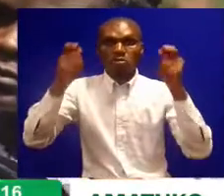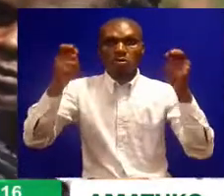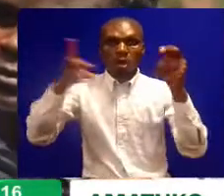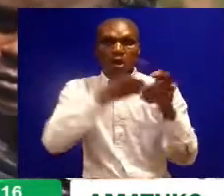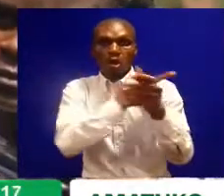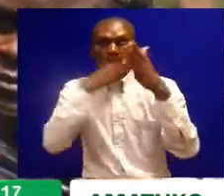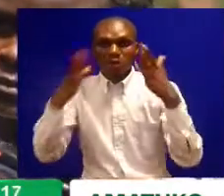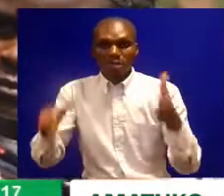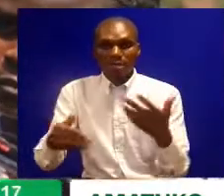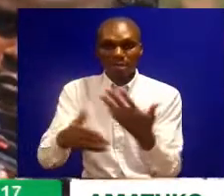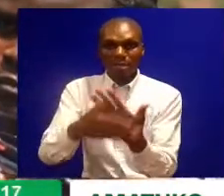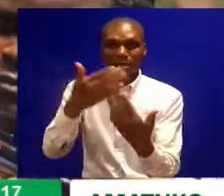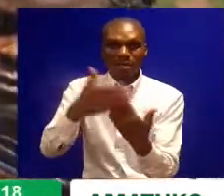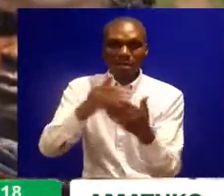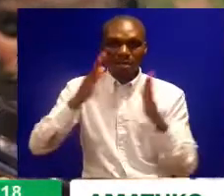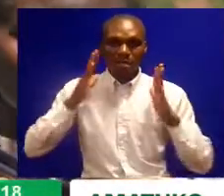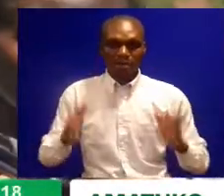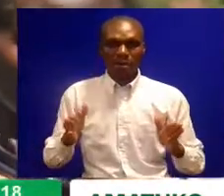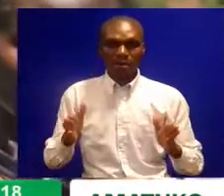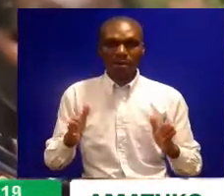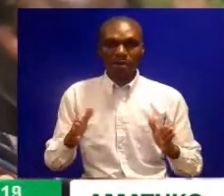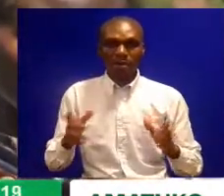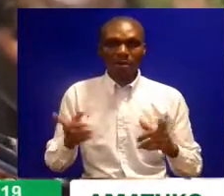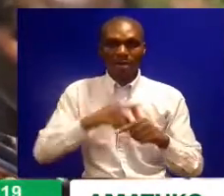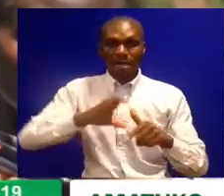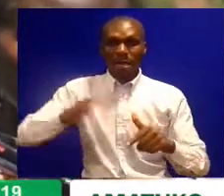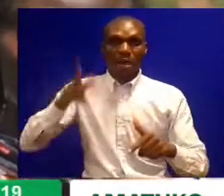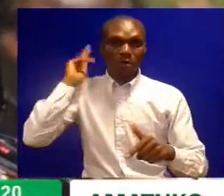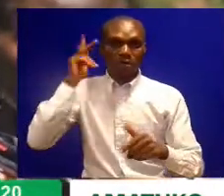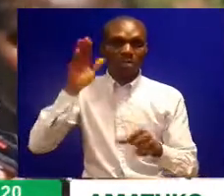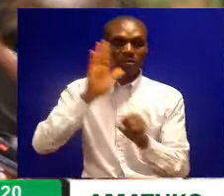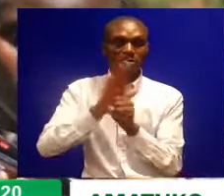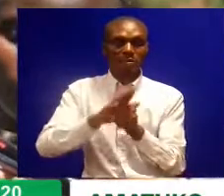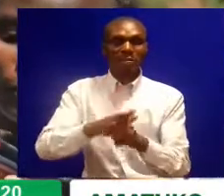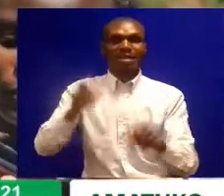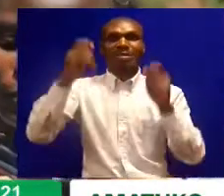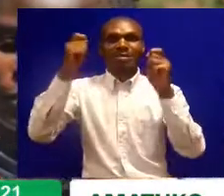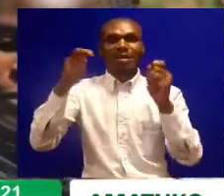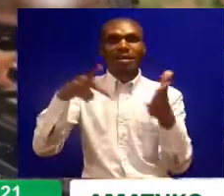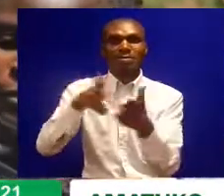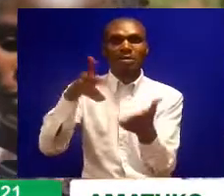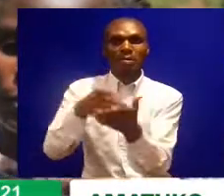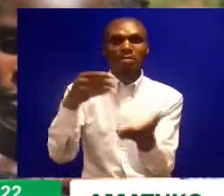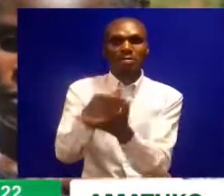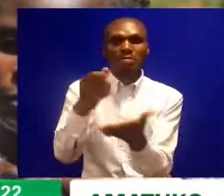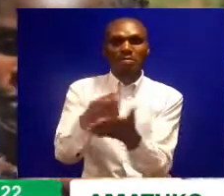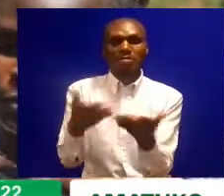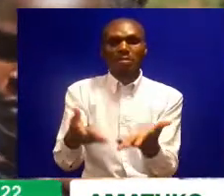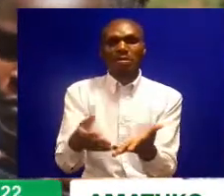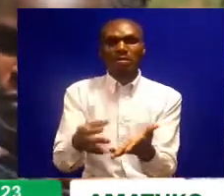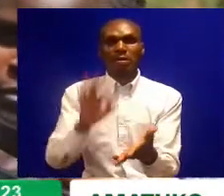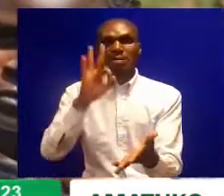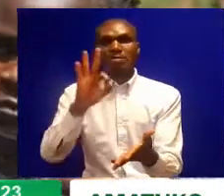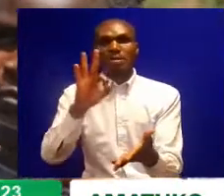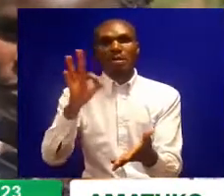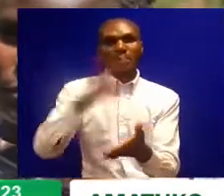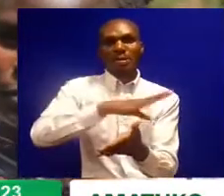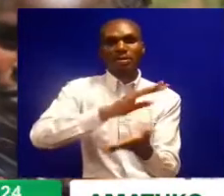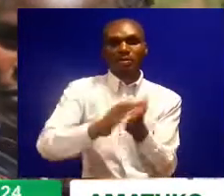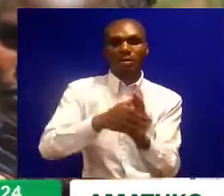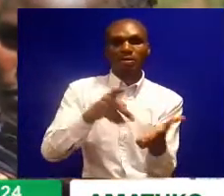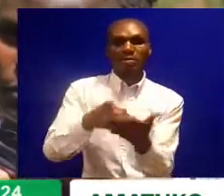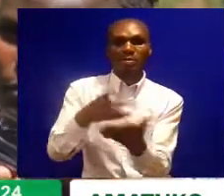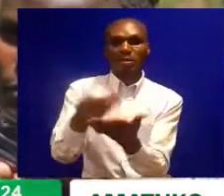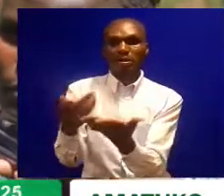officers and the health care workers once yore county ya kwa mete tira akana meshara ya ito ya mitinye Ono mu tinyo gatatu